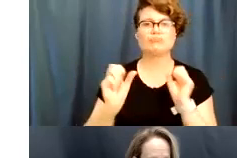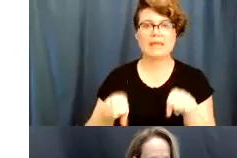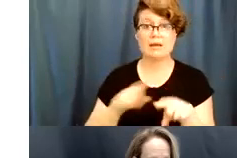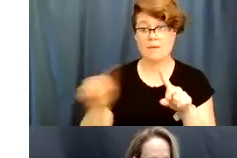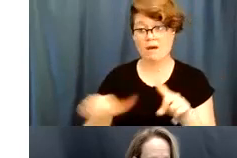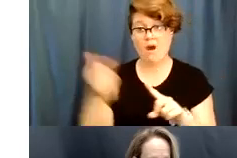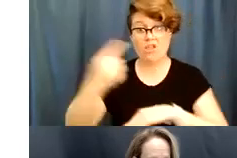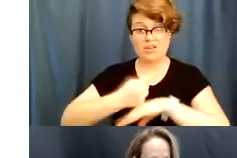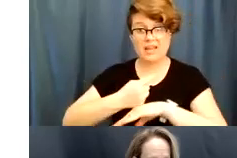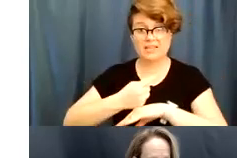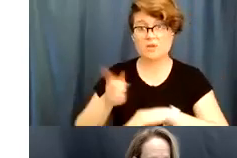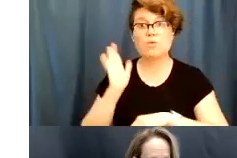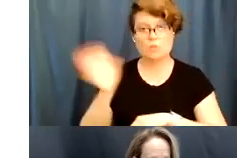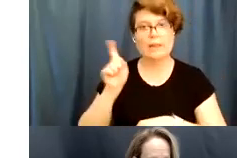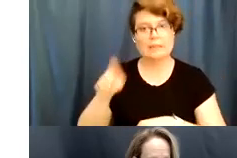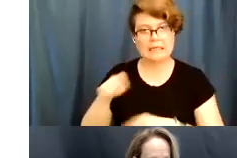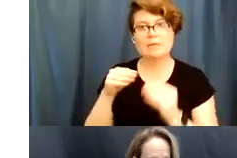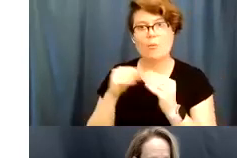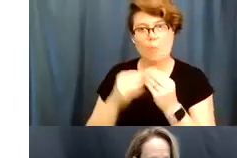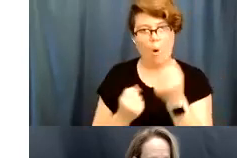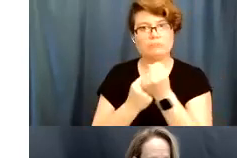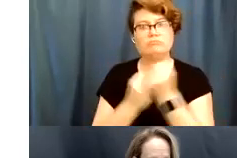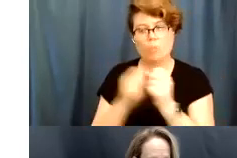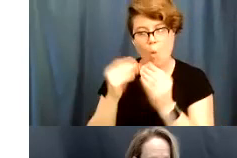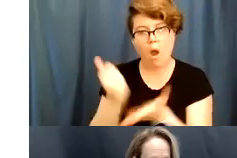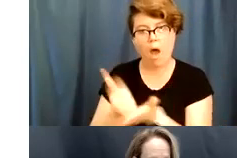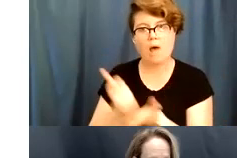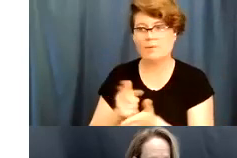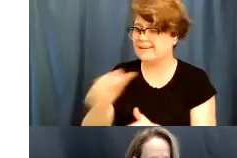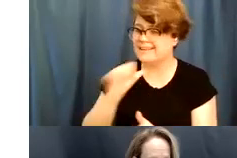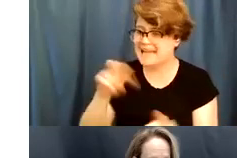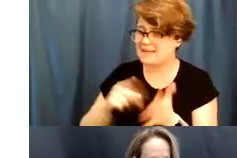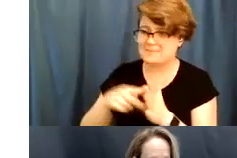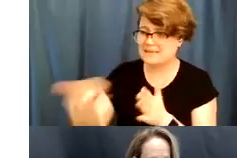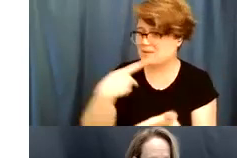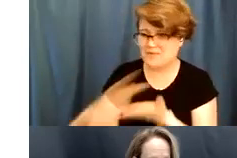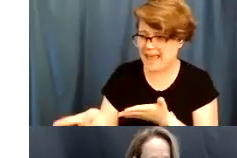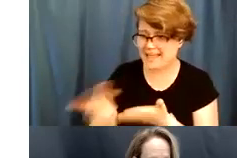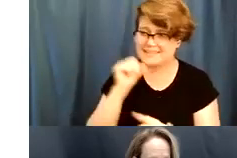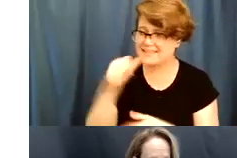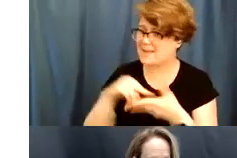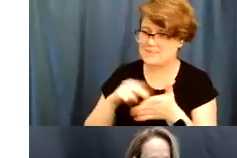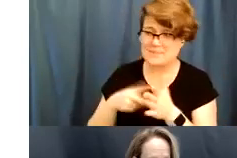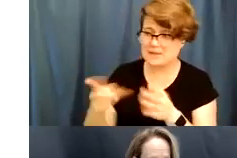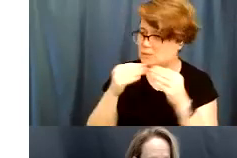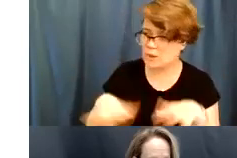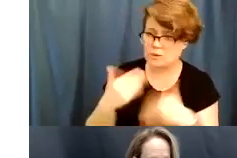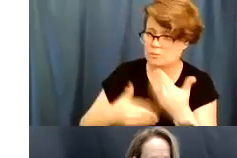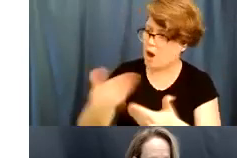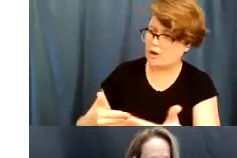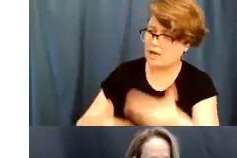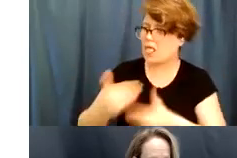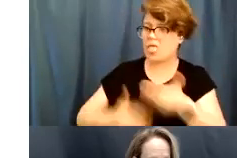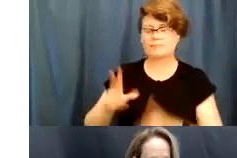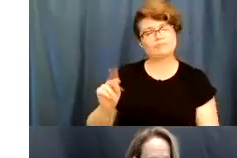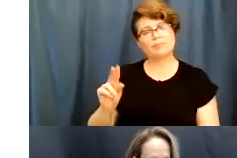going to need a little extra help. And that doesn't make you a failure. And that doesn't mean you've lost progress. It's just, once again, that